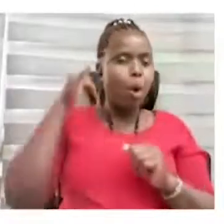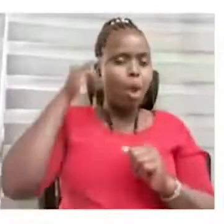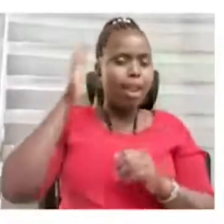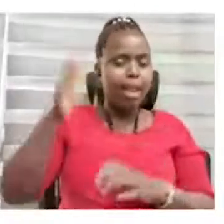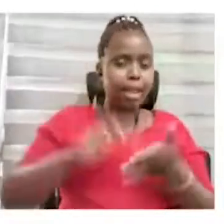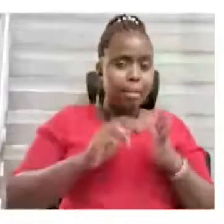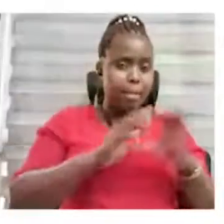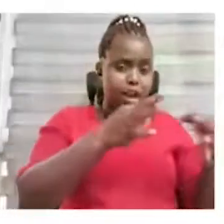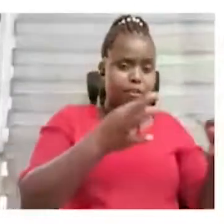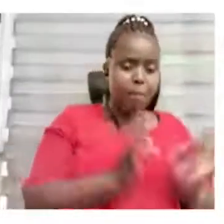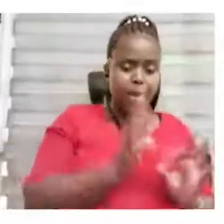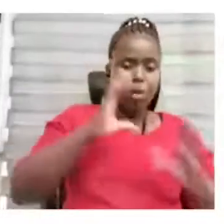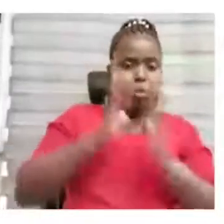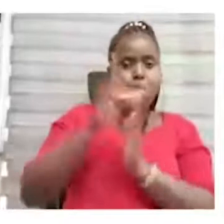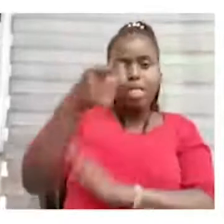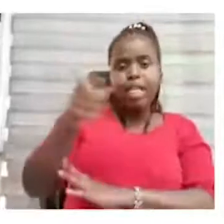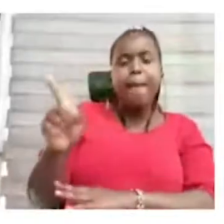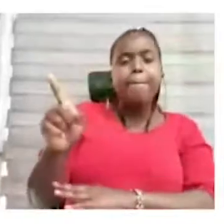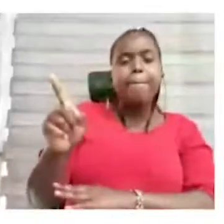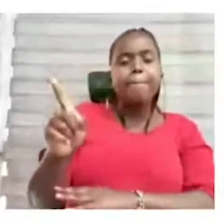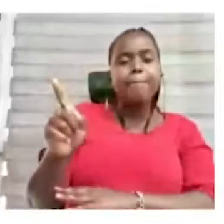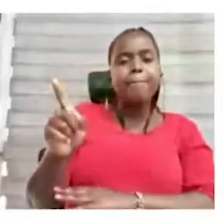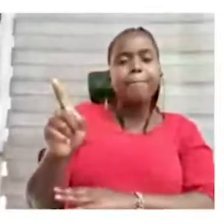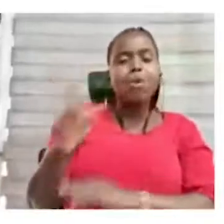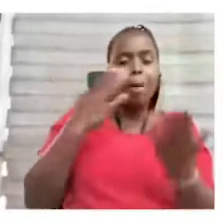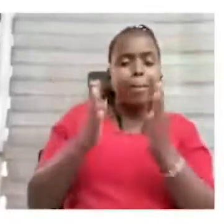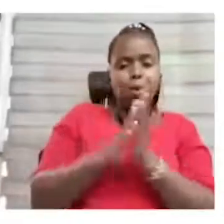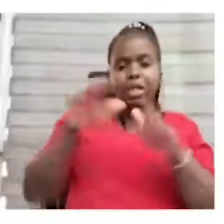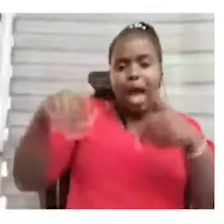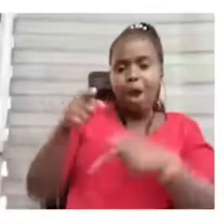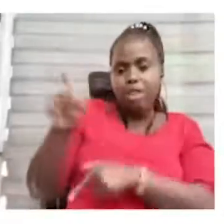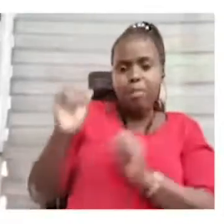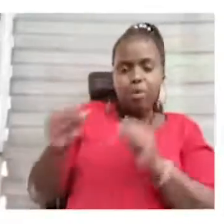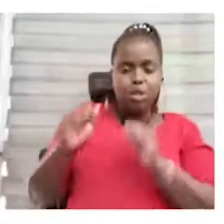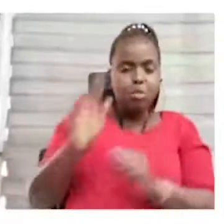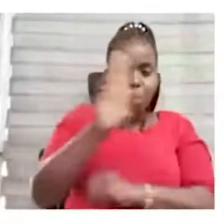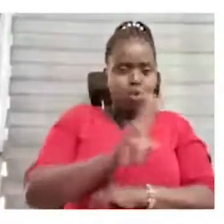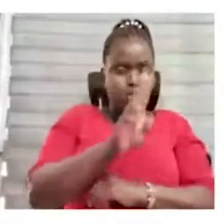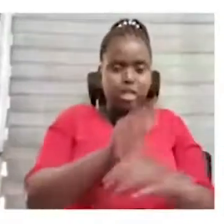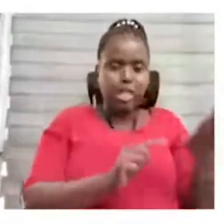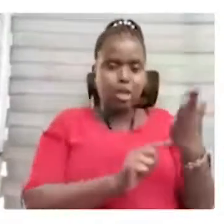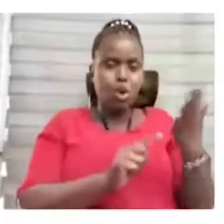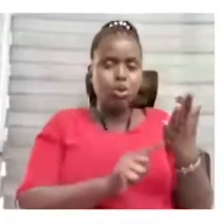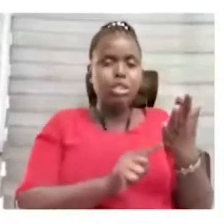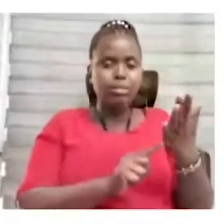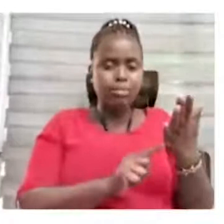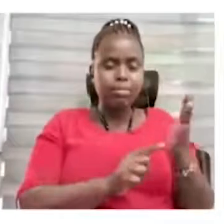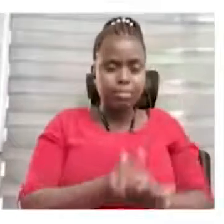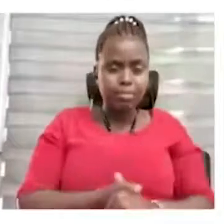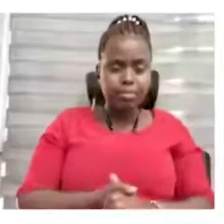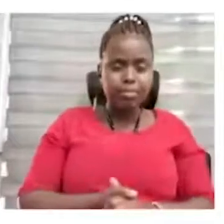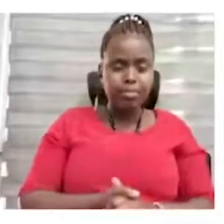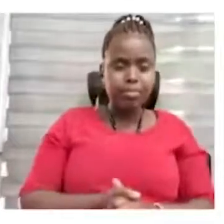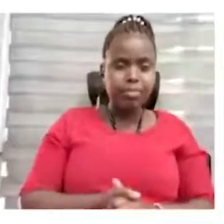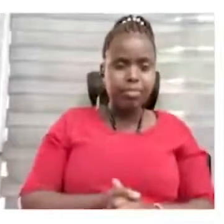them as opposed to them being able to use the technology to whatever they want to do. There are different